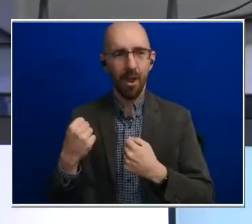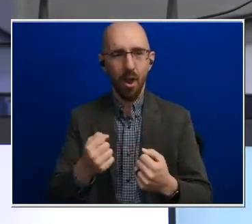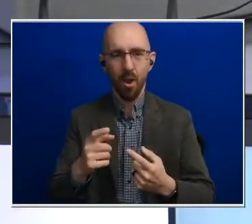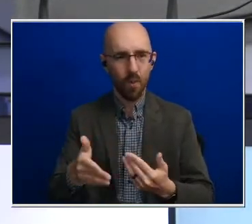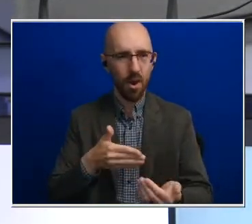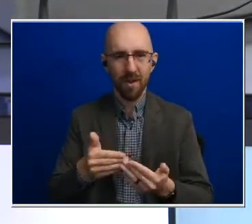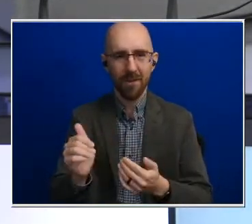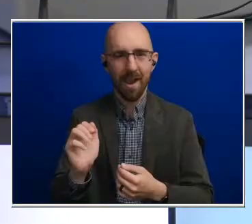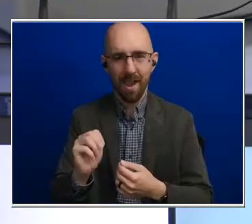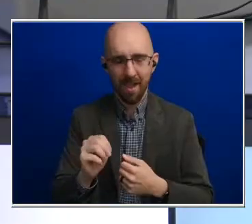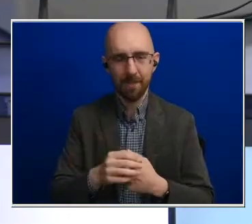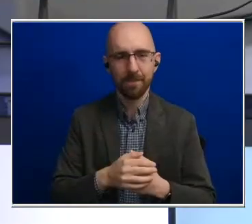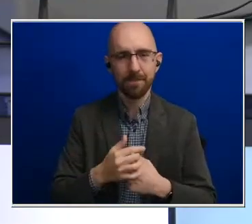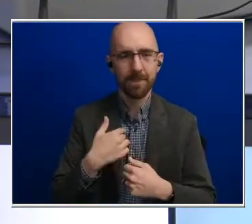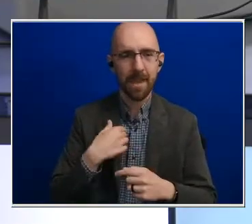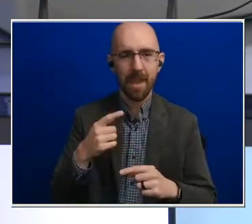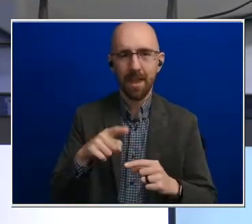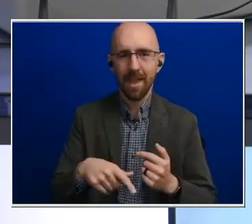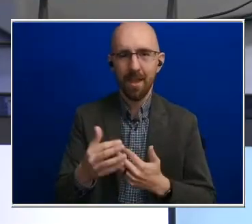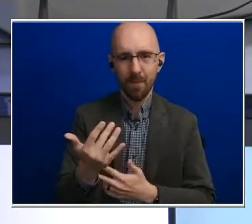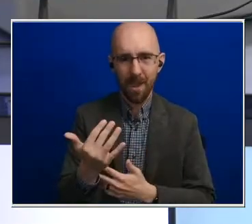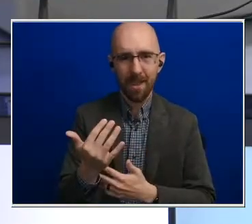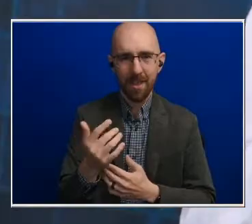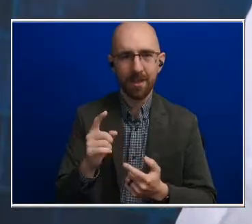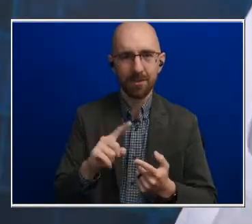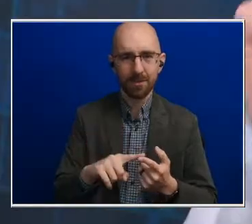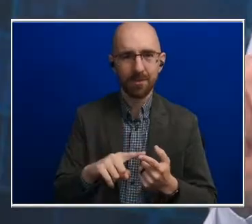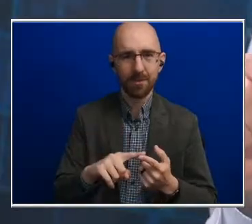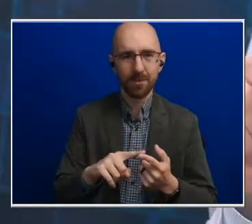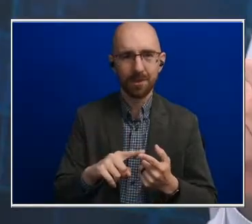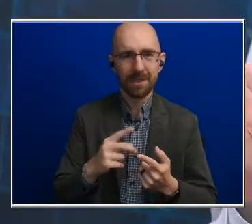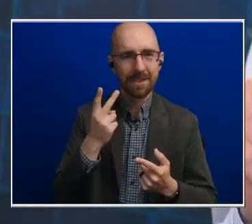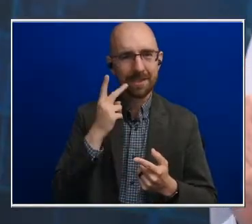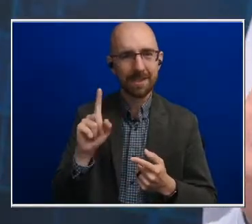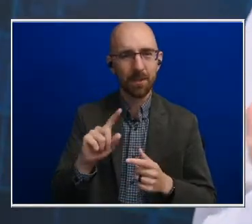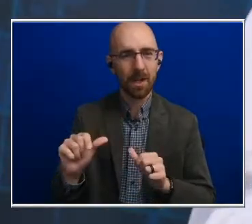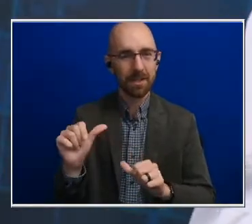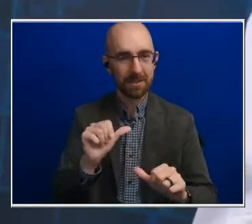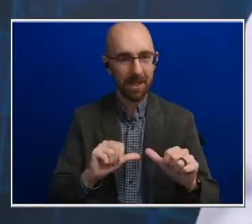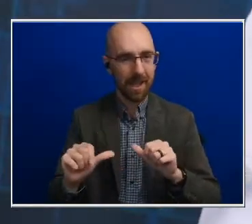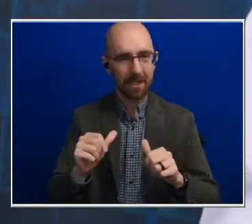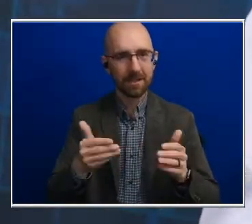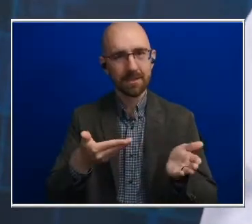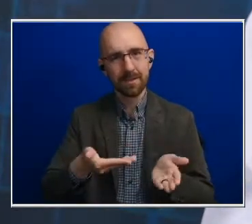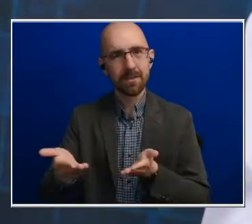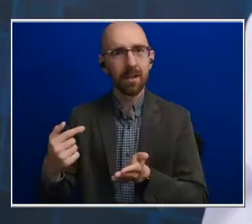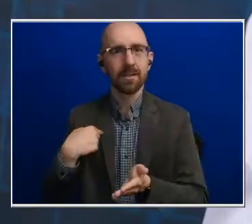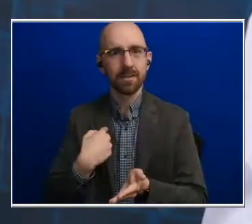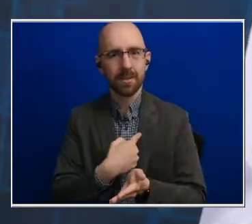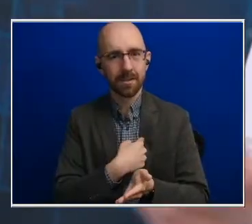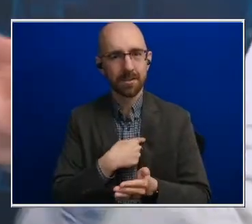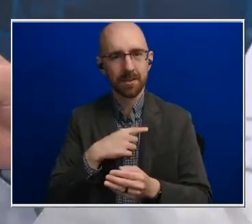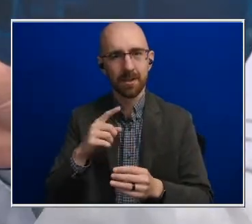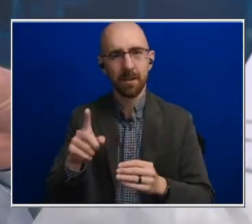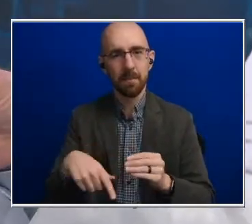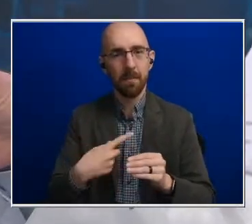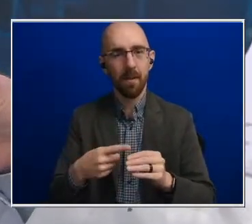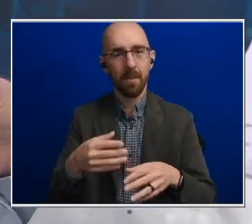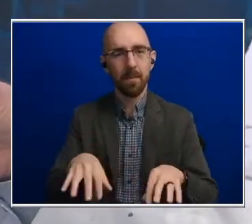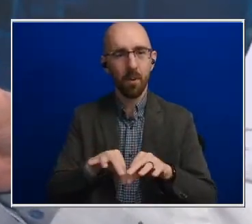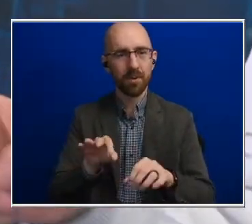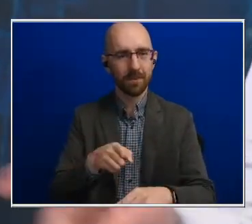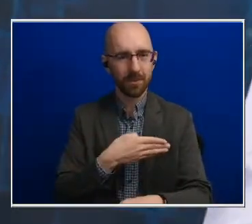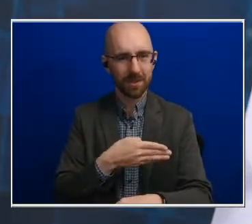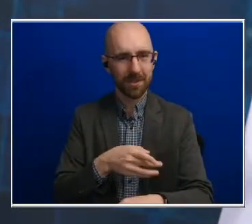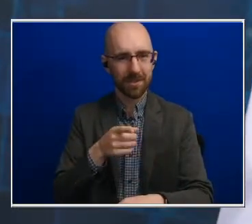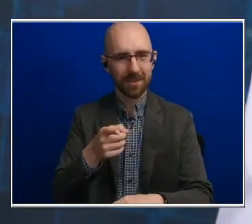I can't wait to see where the science takes us about the importance of music. But you said something today that's